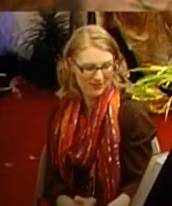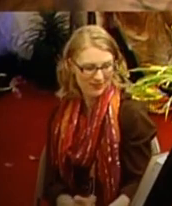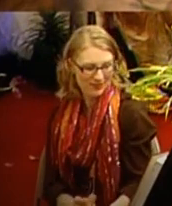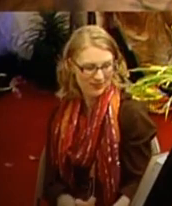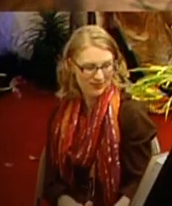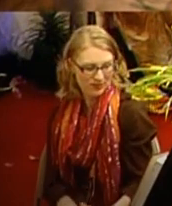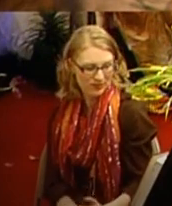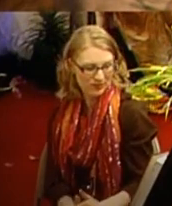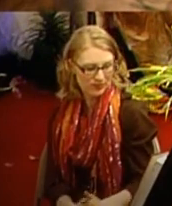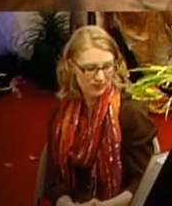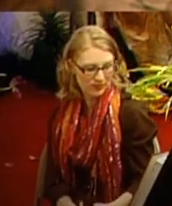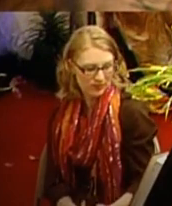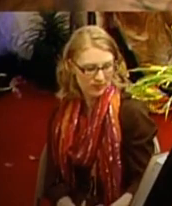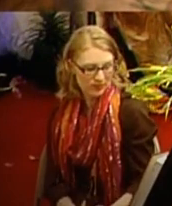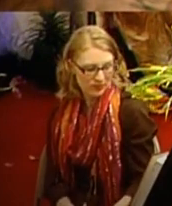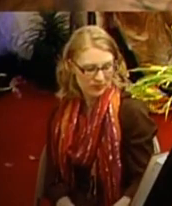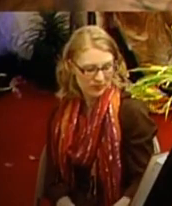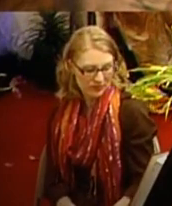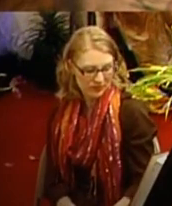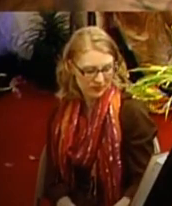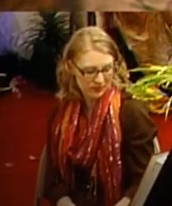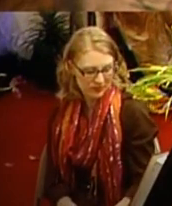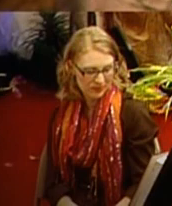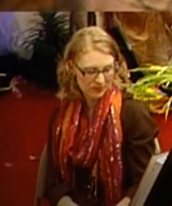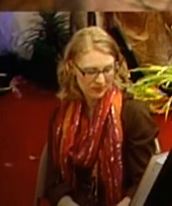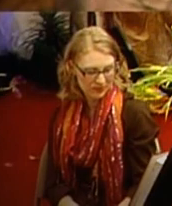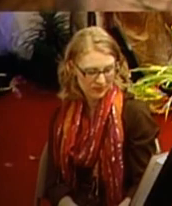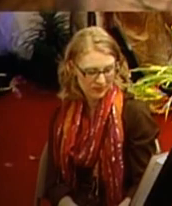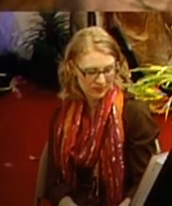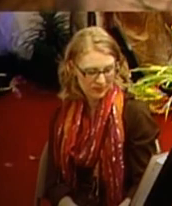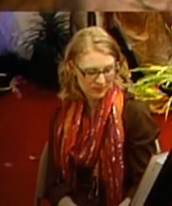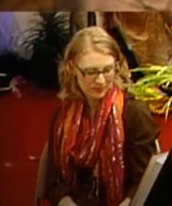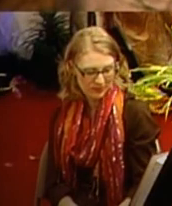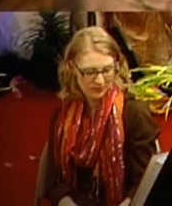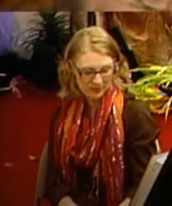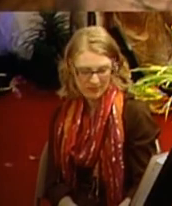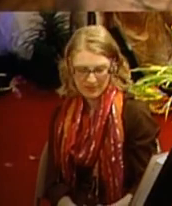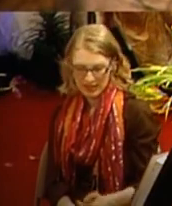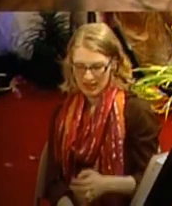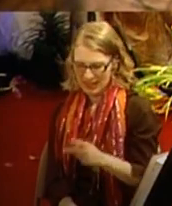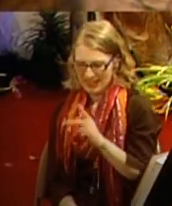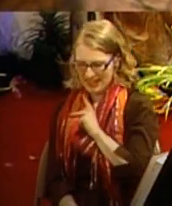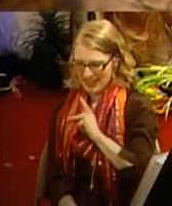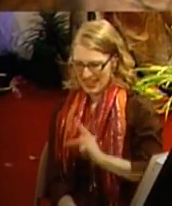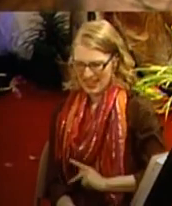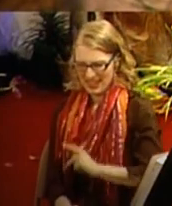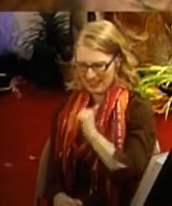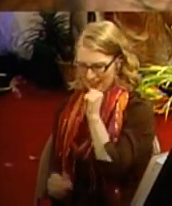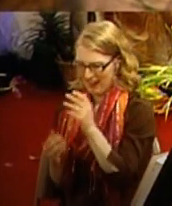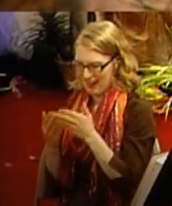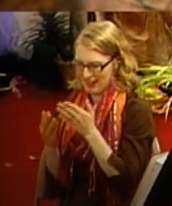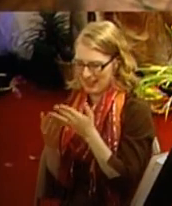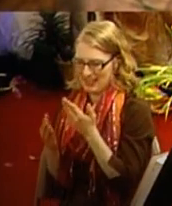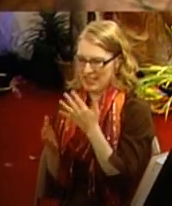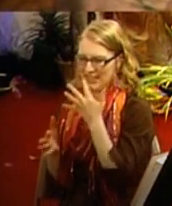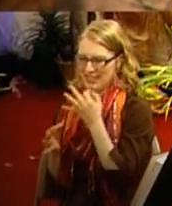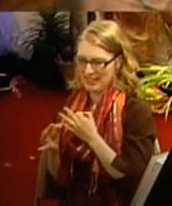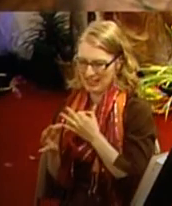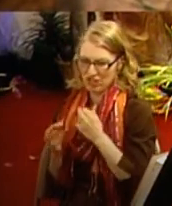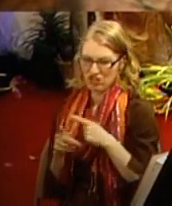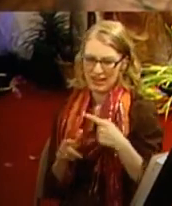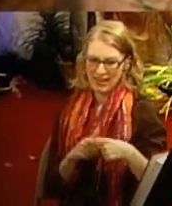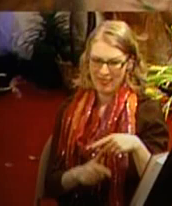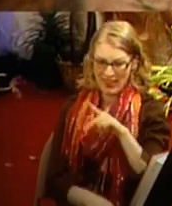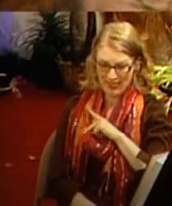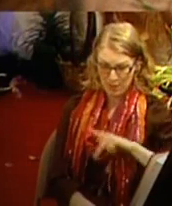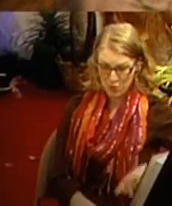A decision, an unpleasant decision, faced first by a king, then by the princess, then by the object of